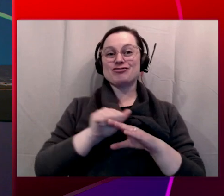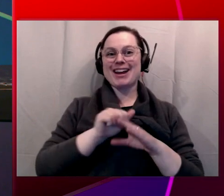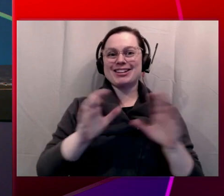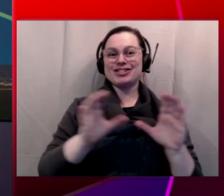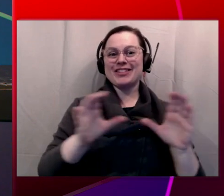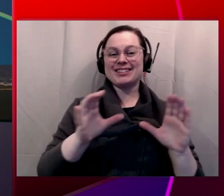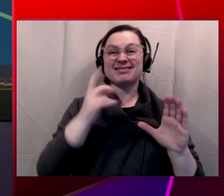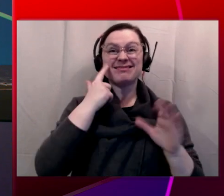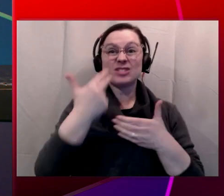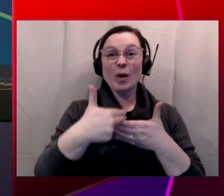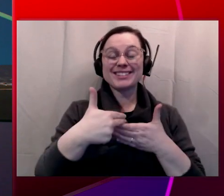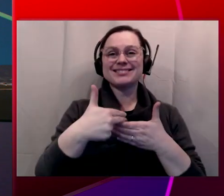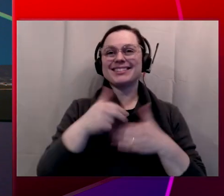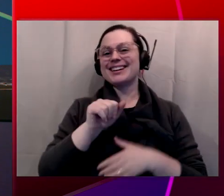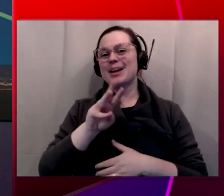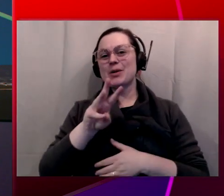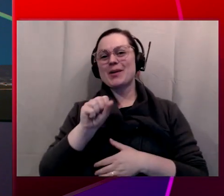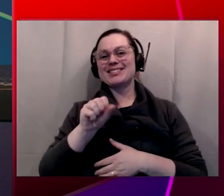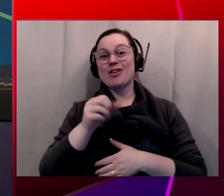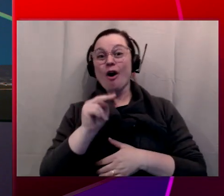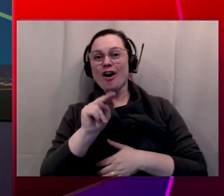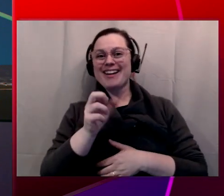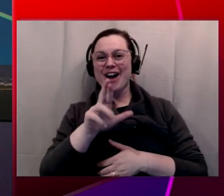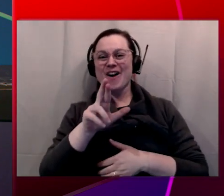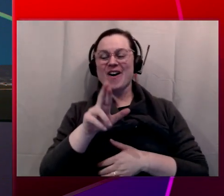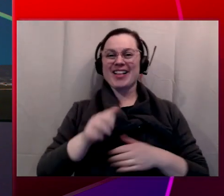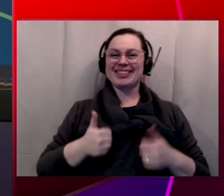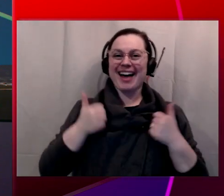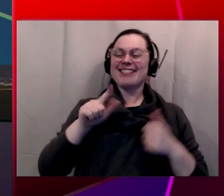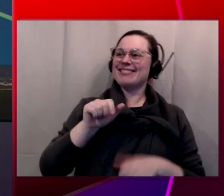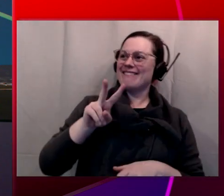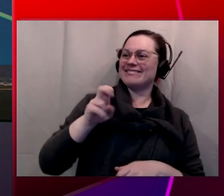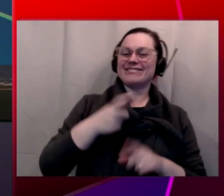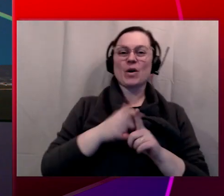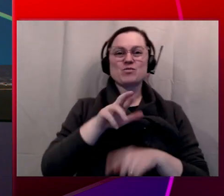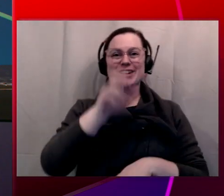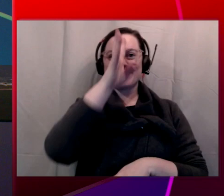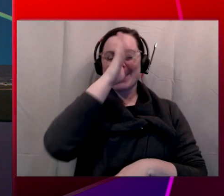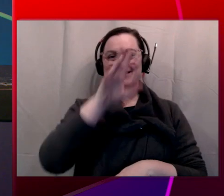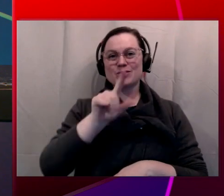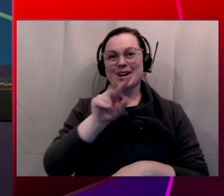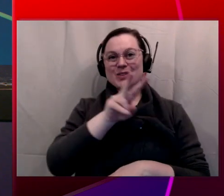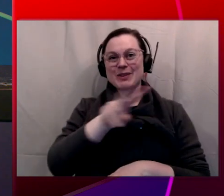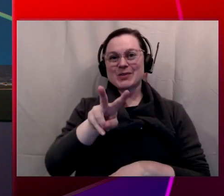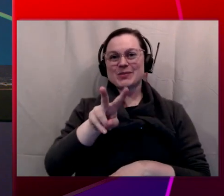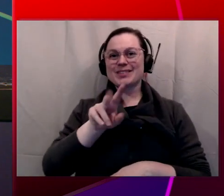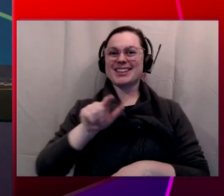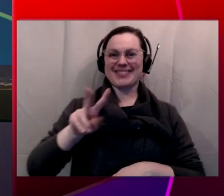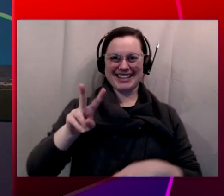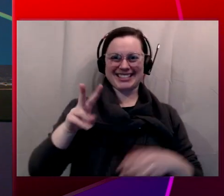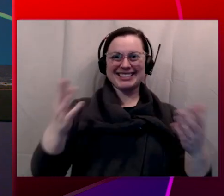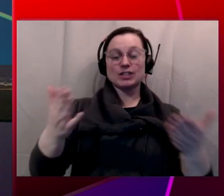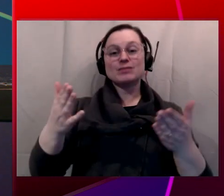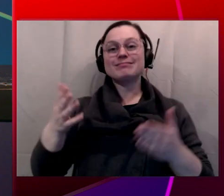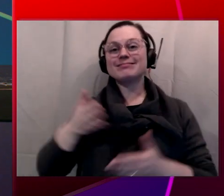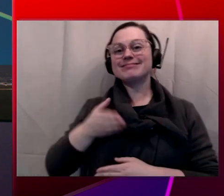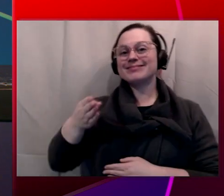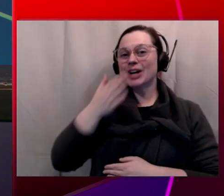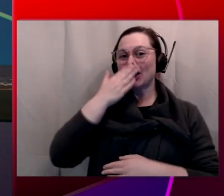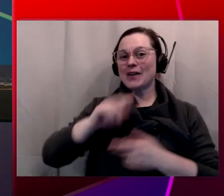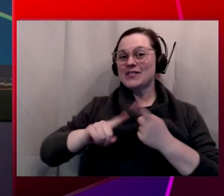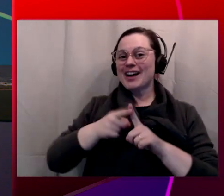is AWS On Air live from reInvent 2022 in Las Vegas. And with me, we have my good friend,